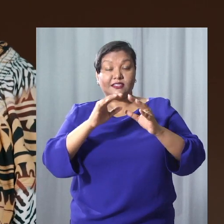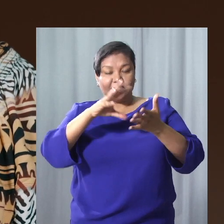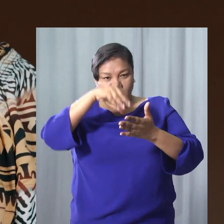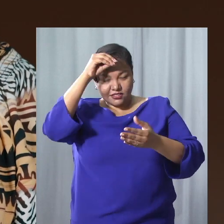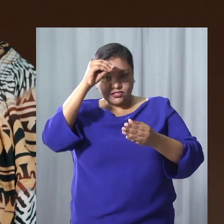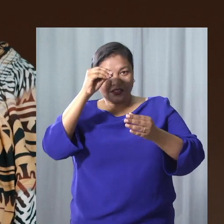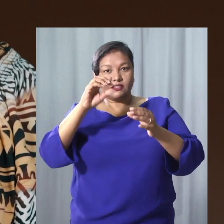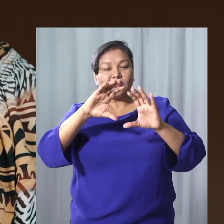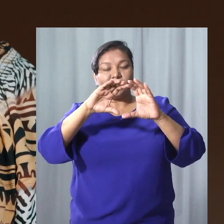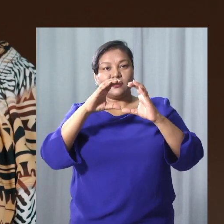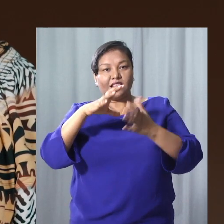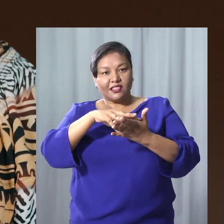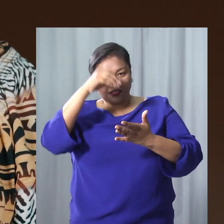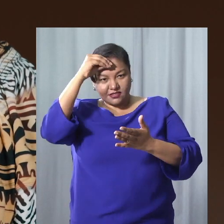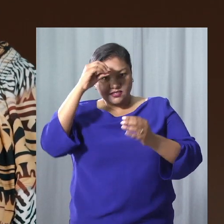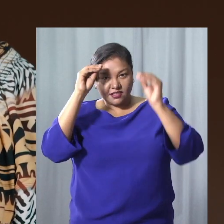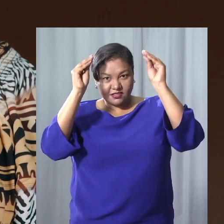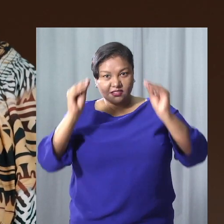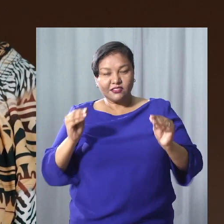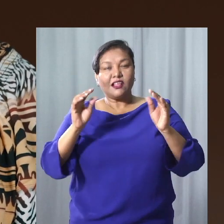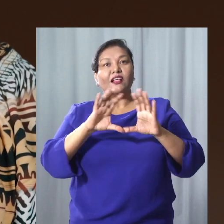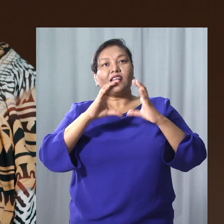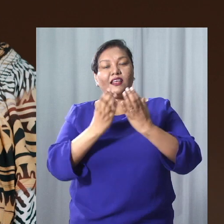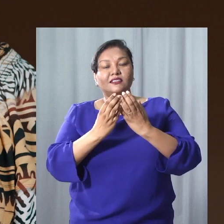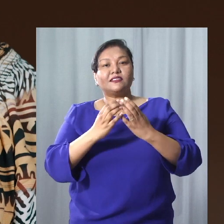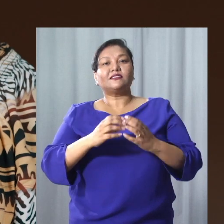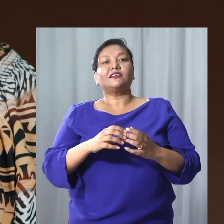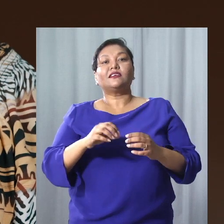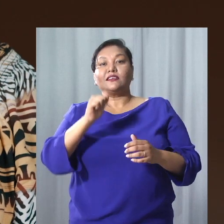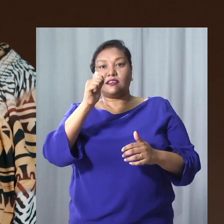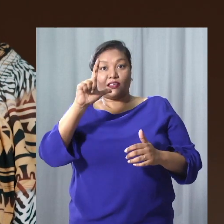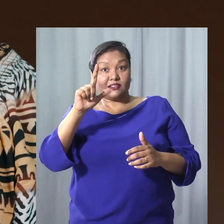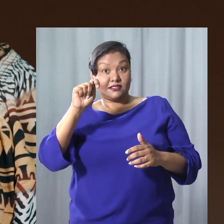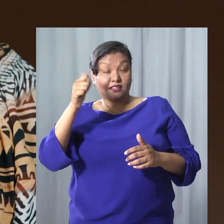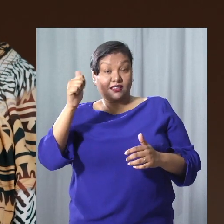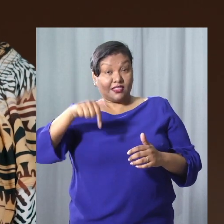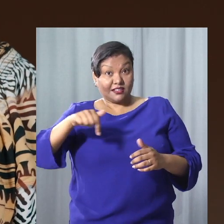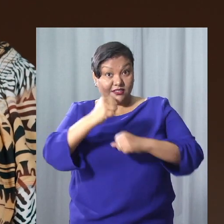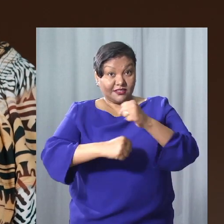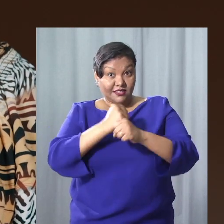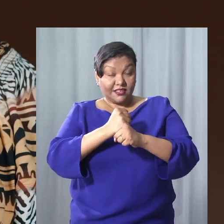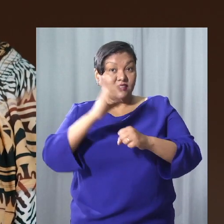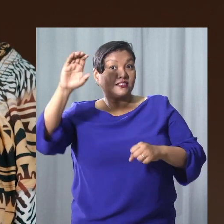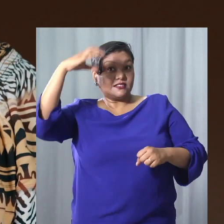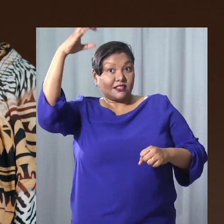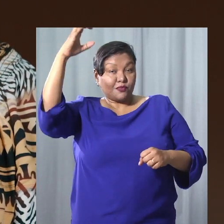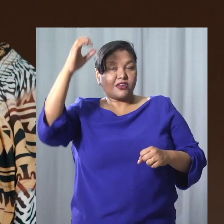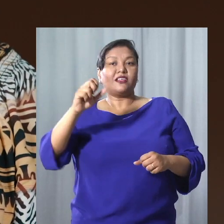ALTA and learning. And I should add that ALTA is celebrating its